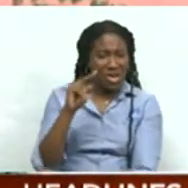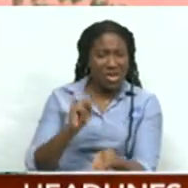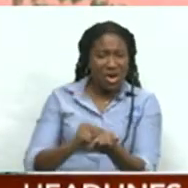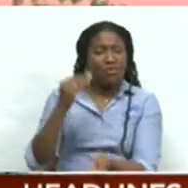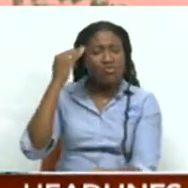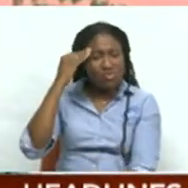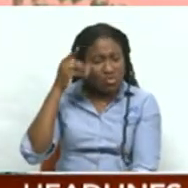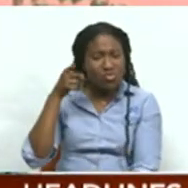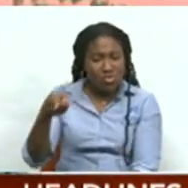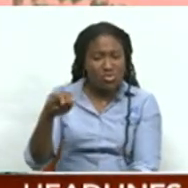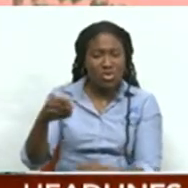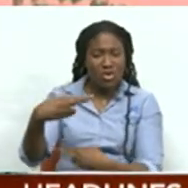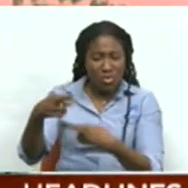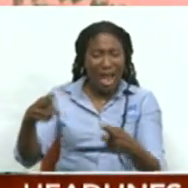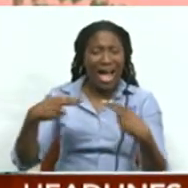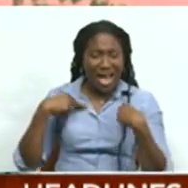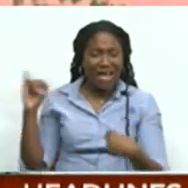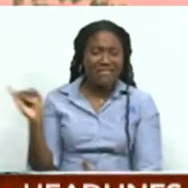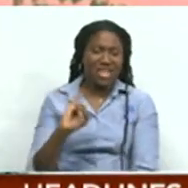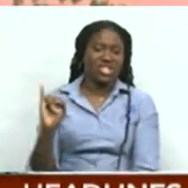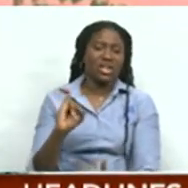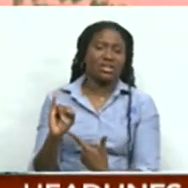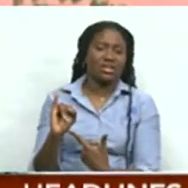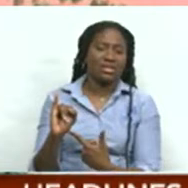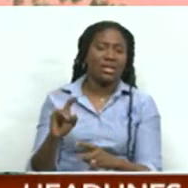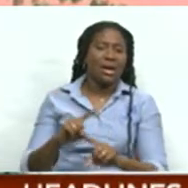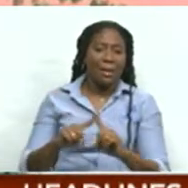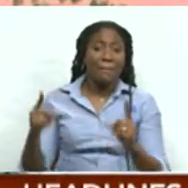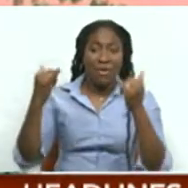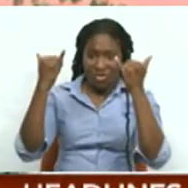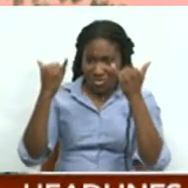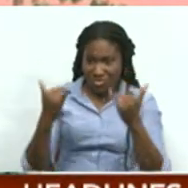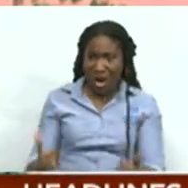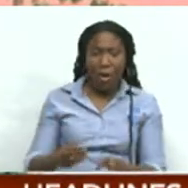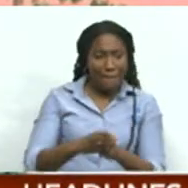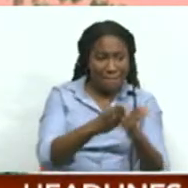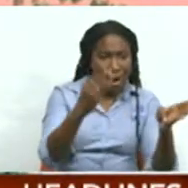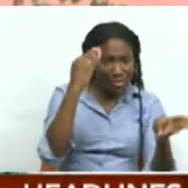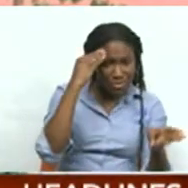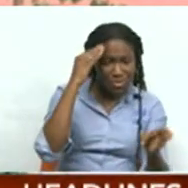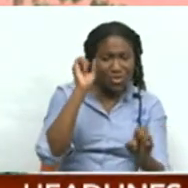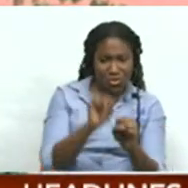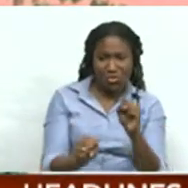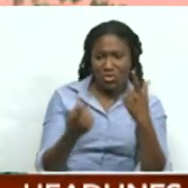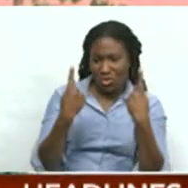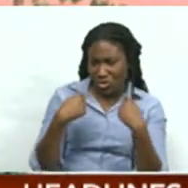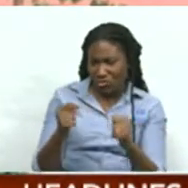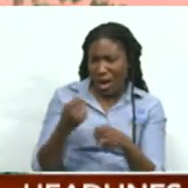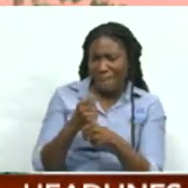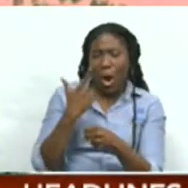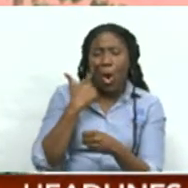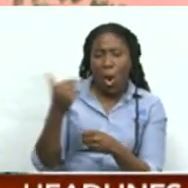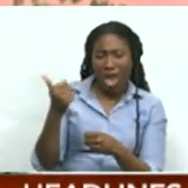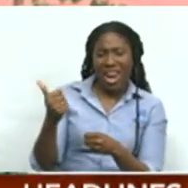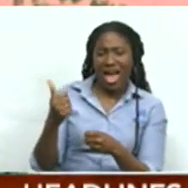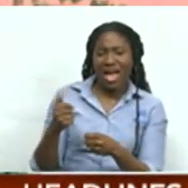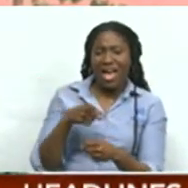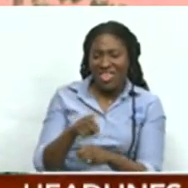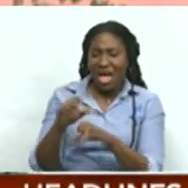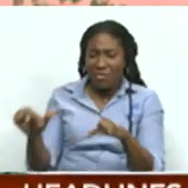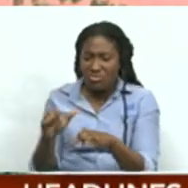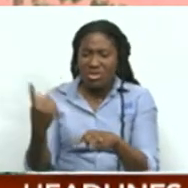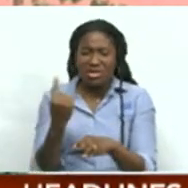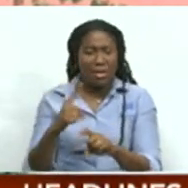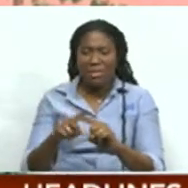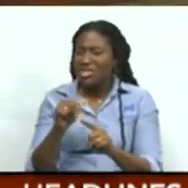know it had an infection. It's just public now, so they want to make it look like they was doing something, but they wasn't doing